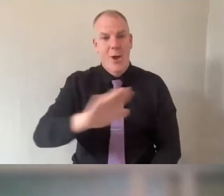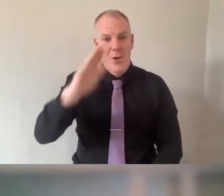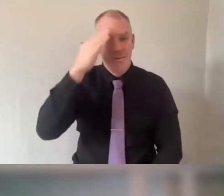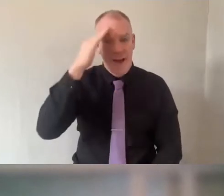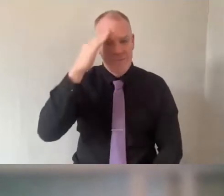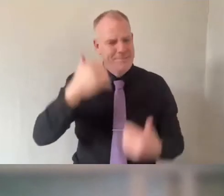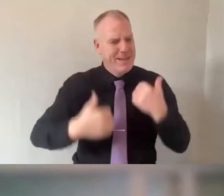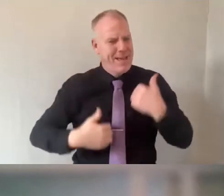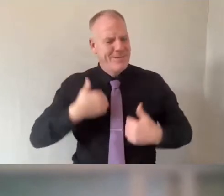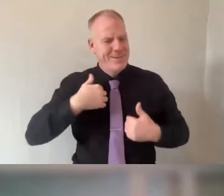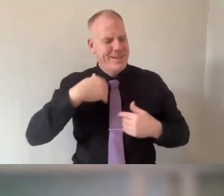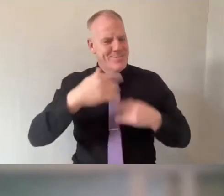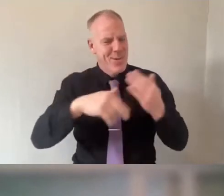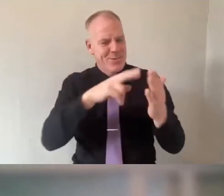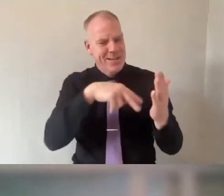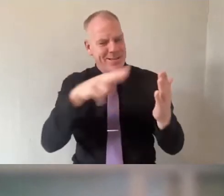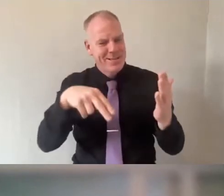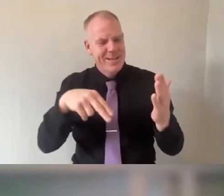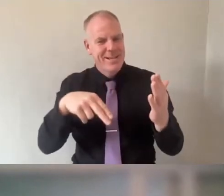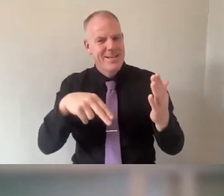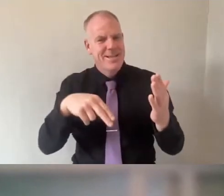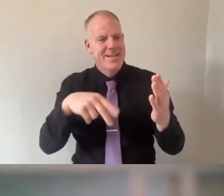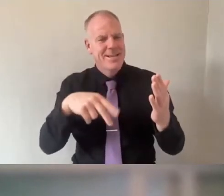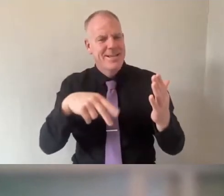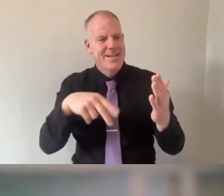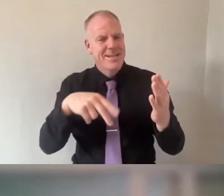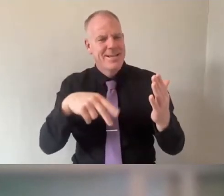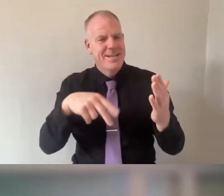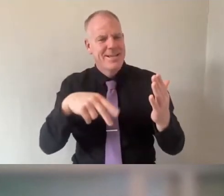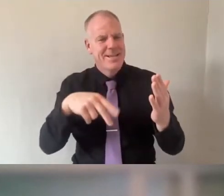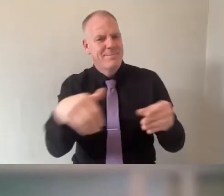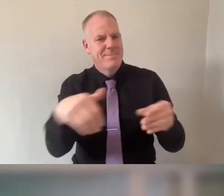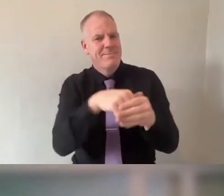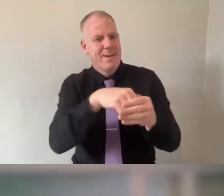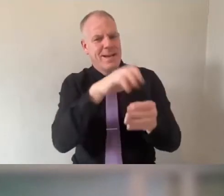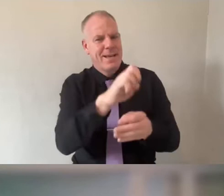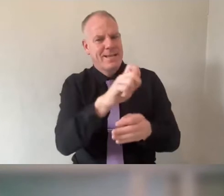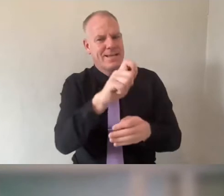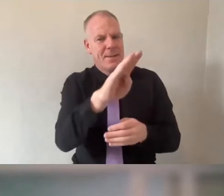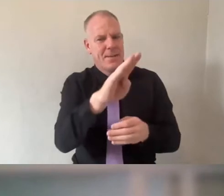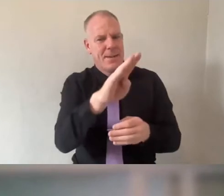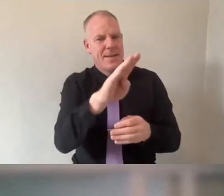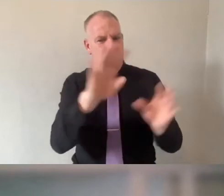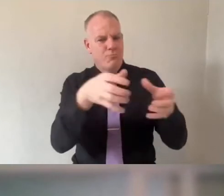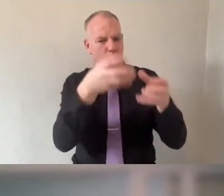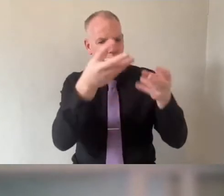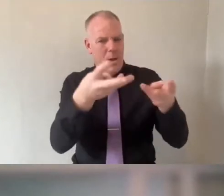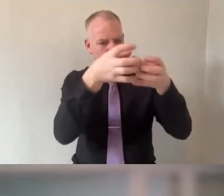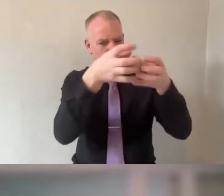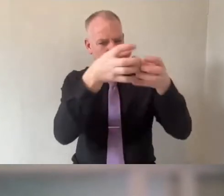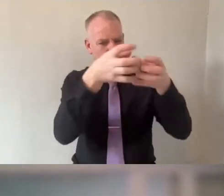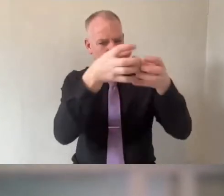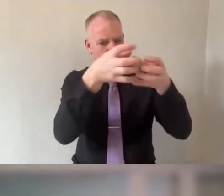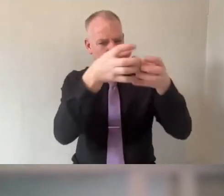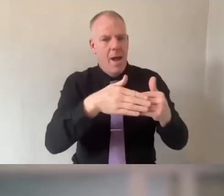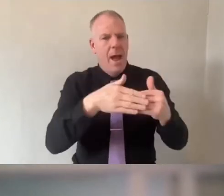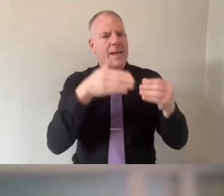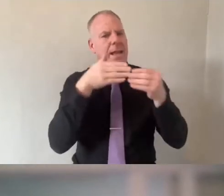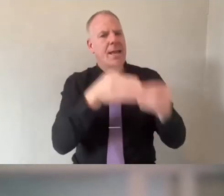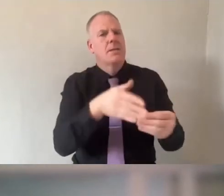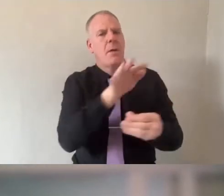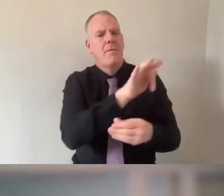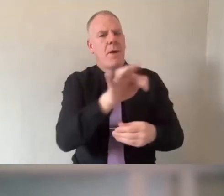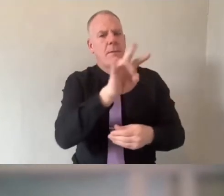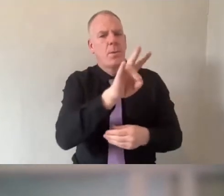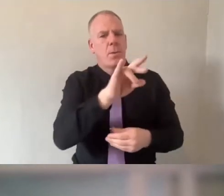process. And I detect a real appetite within the ETB sector for growth. And I think with the leadership that QQI